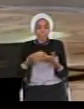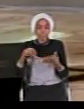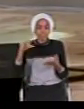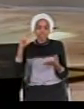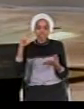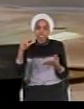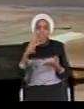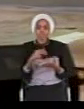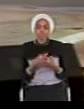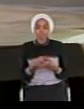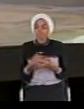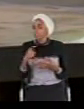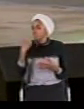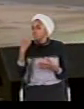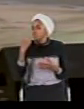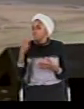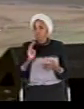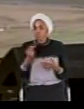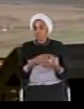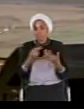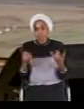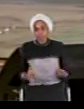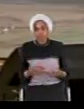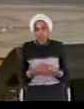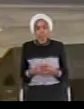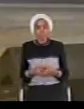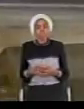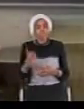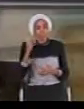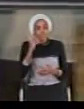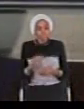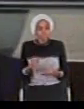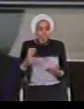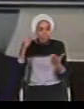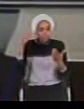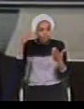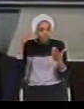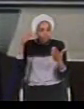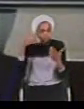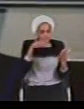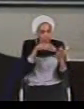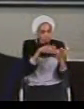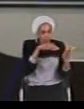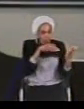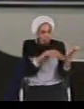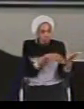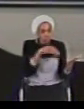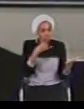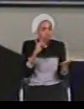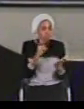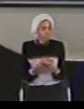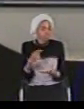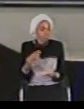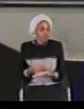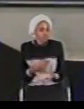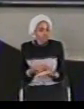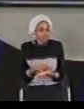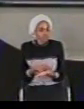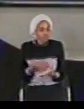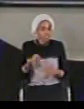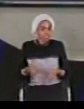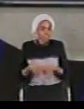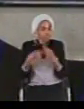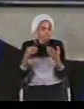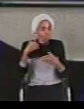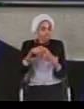3, it tells us now the components of that gospel, the items of revelation in